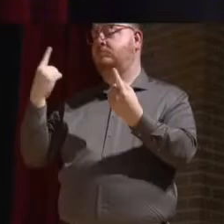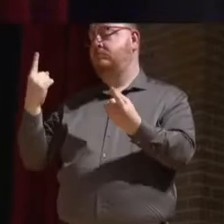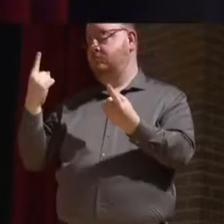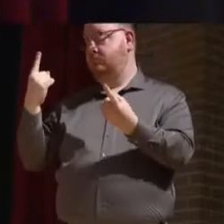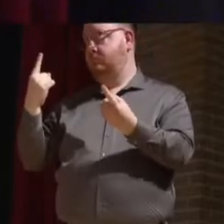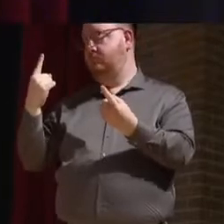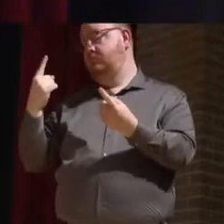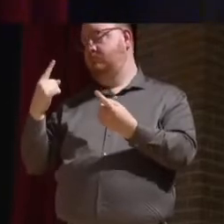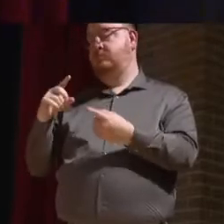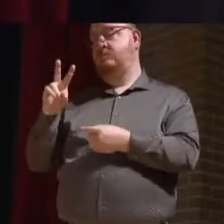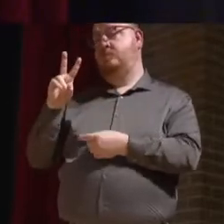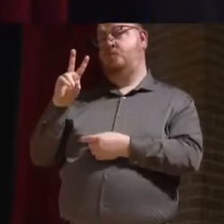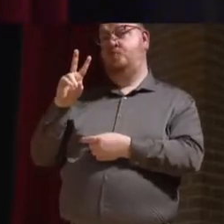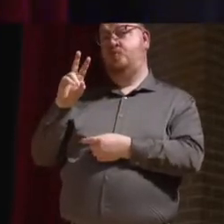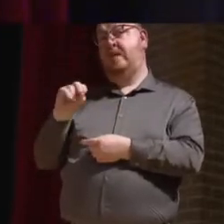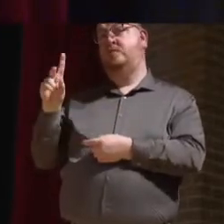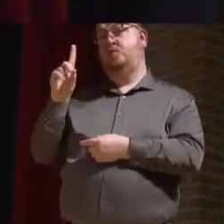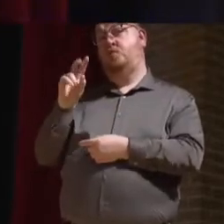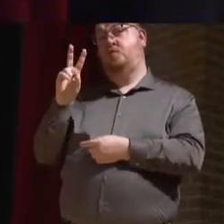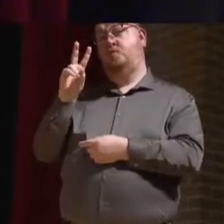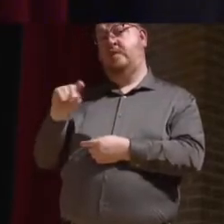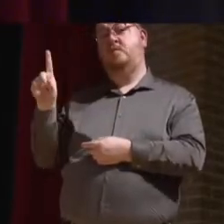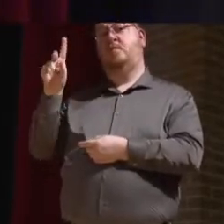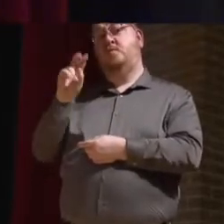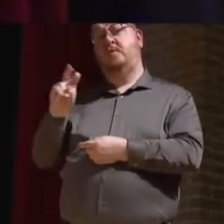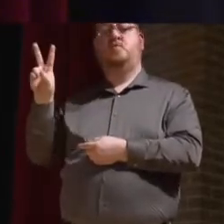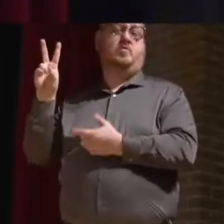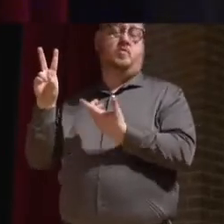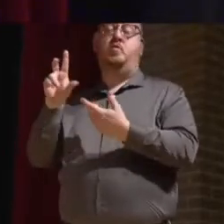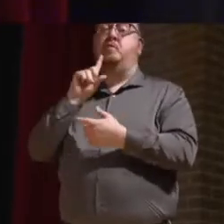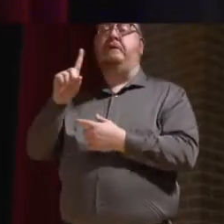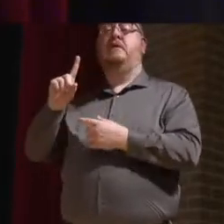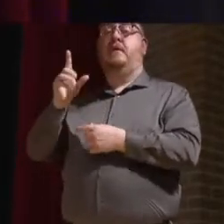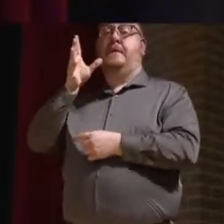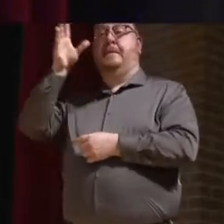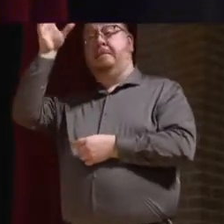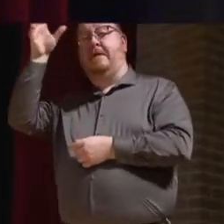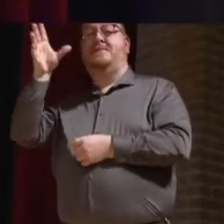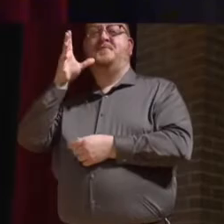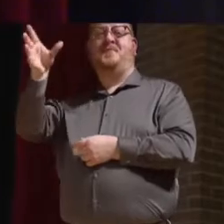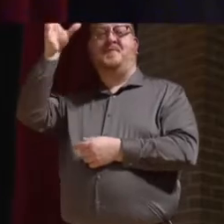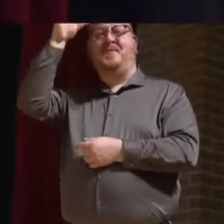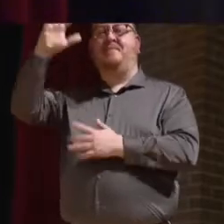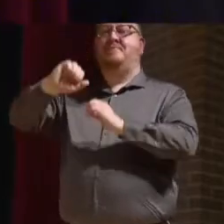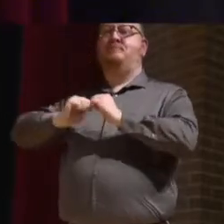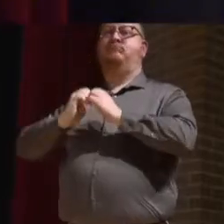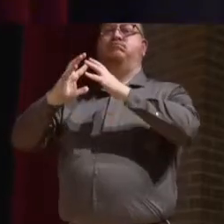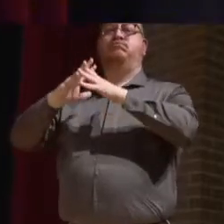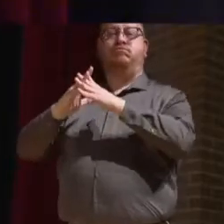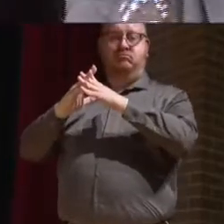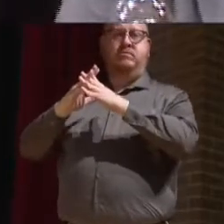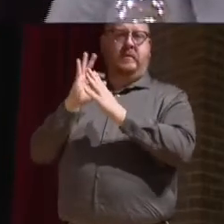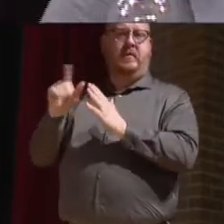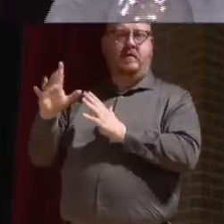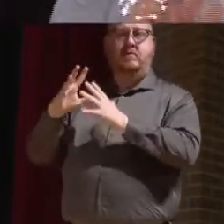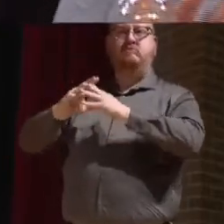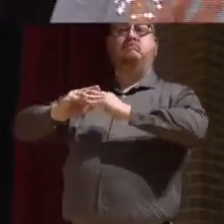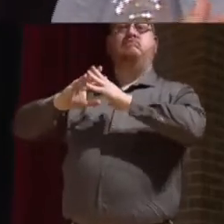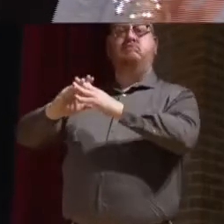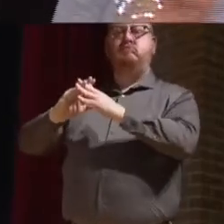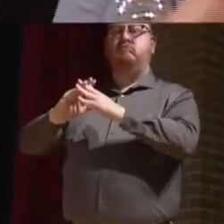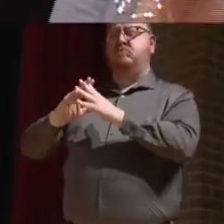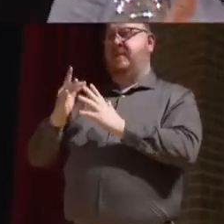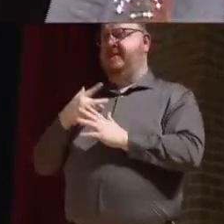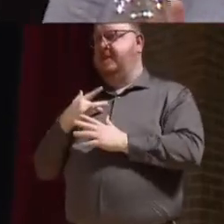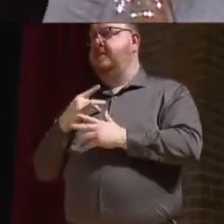early 2000s. It was started by parents and grandparents who at that time, just to echo on what you said earlier, how we feel